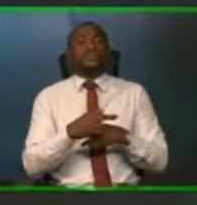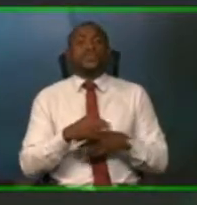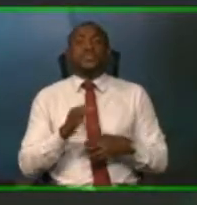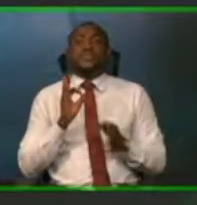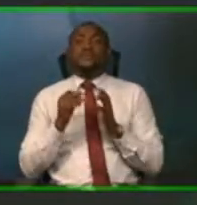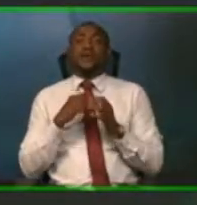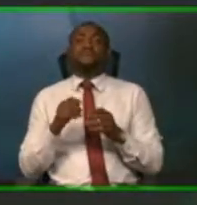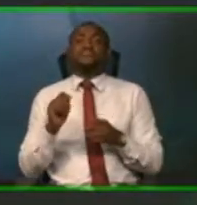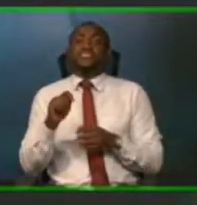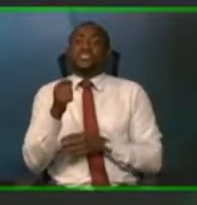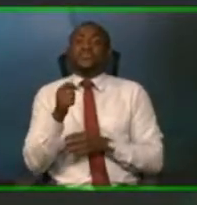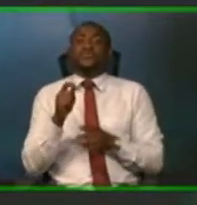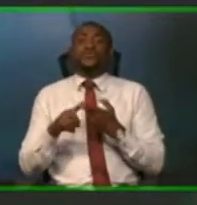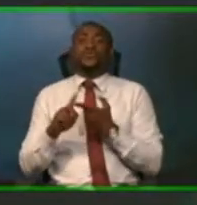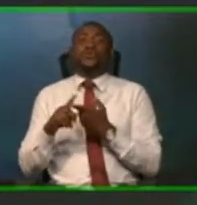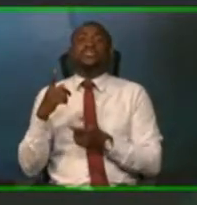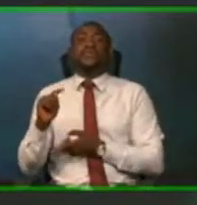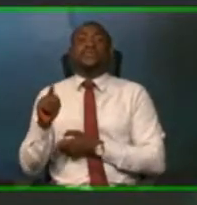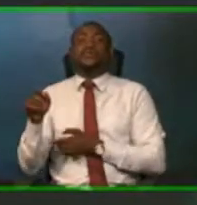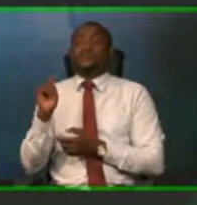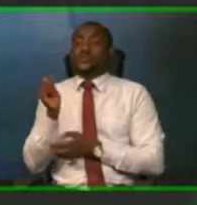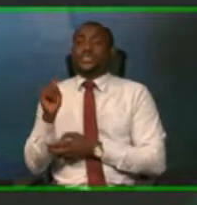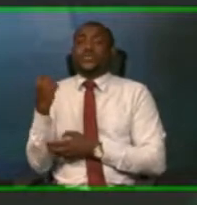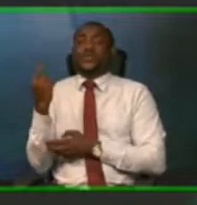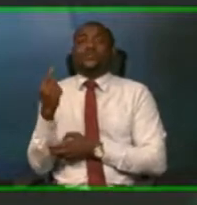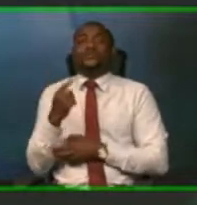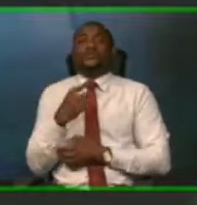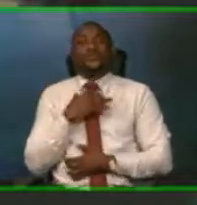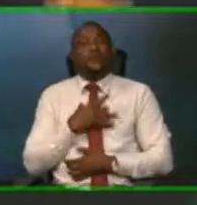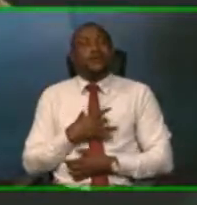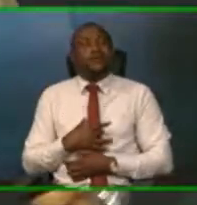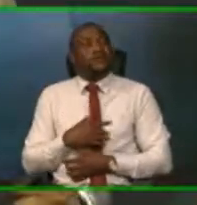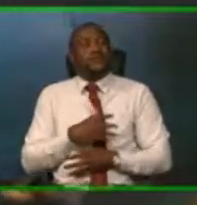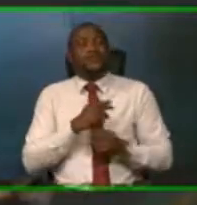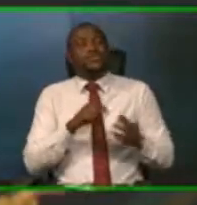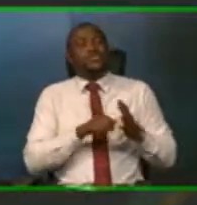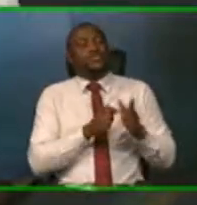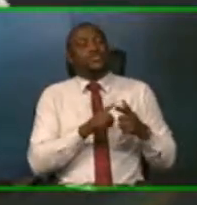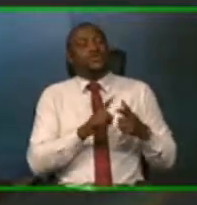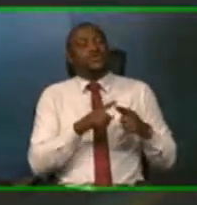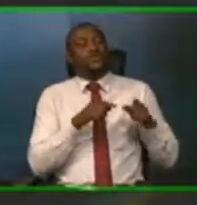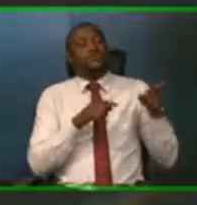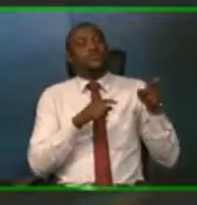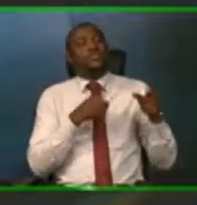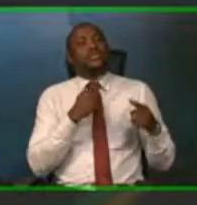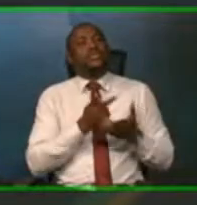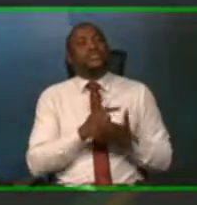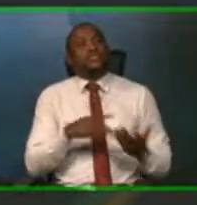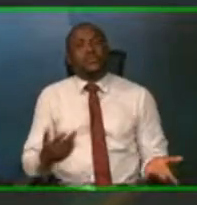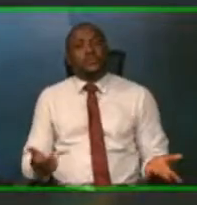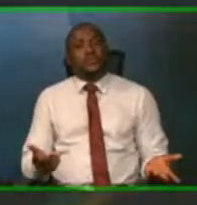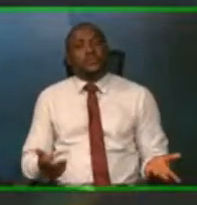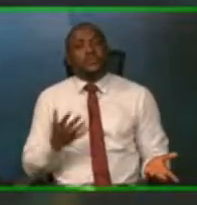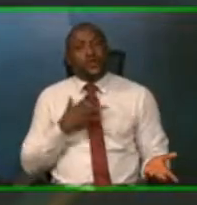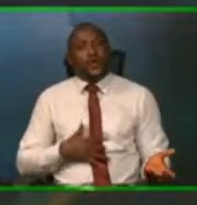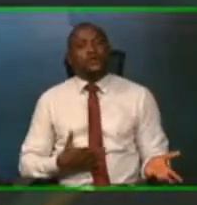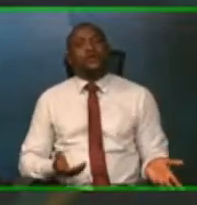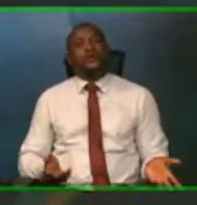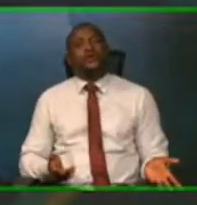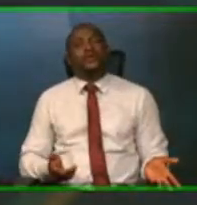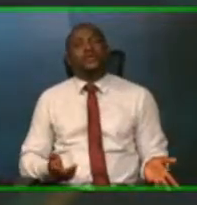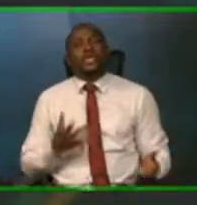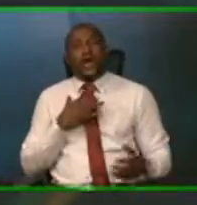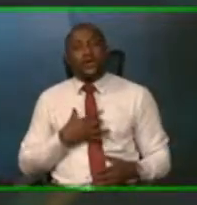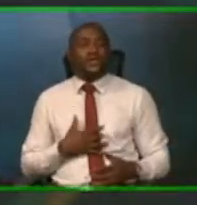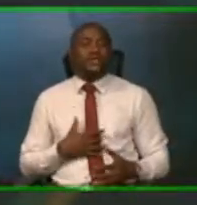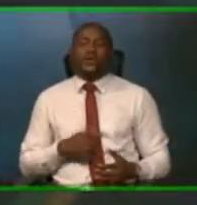in trouble when you are hungry. Because you have the key to, you are in the house. We are not doubting it. But now you are hungry and the only